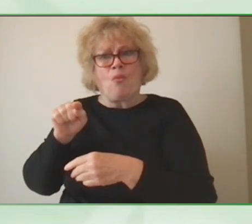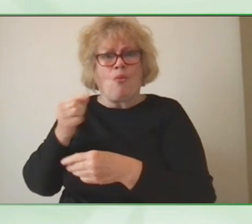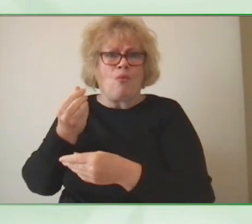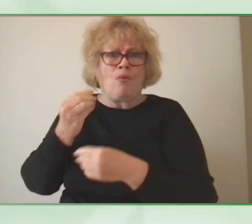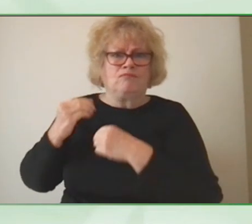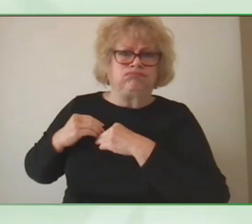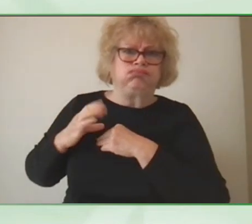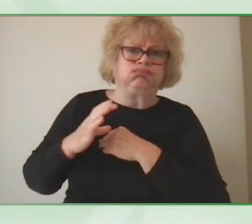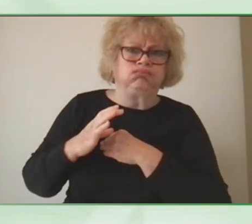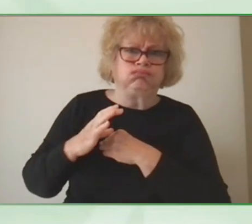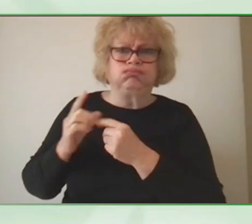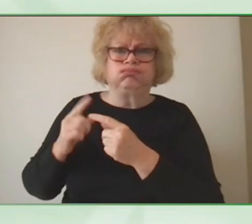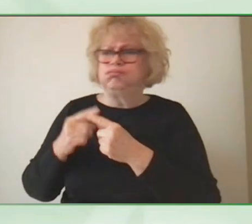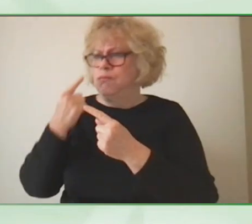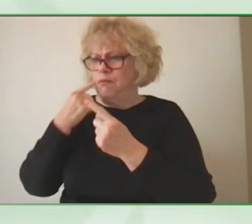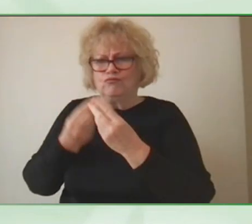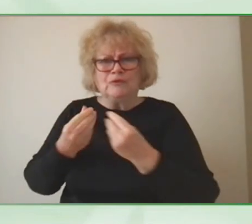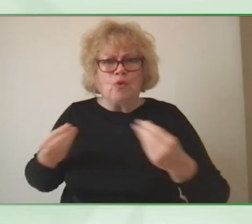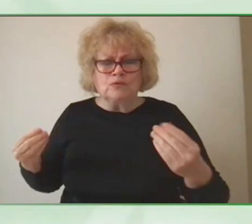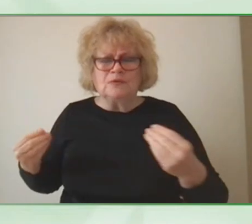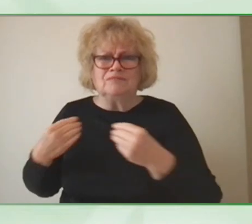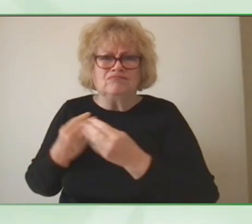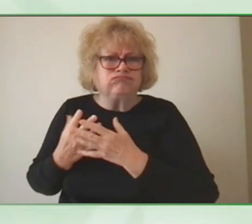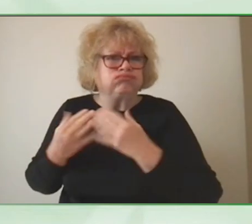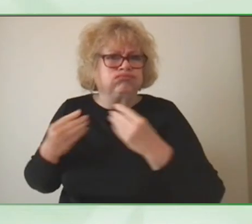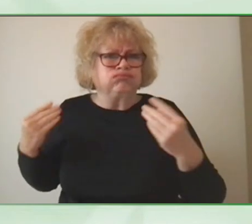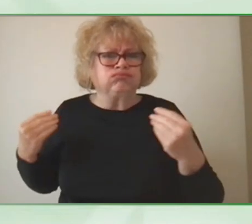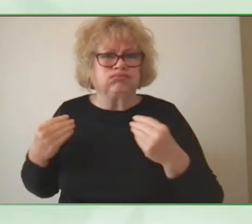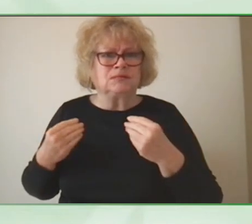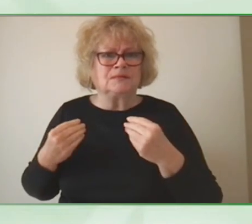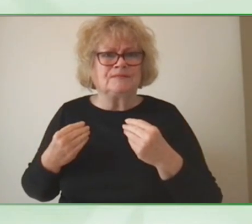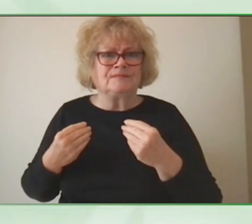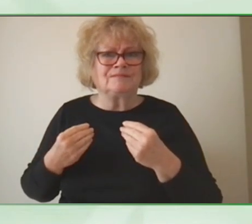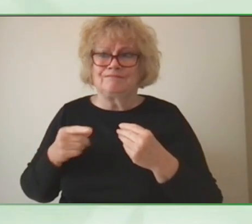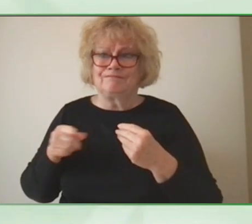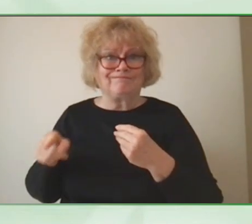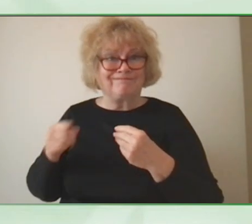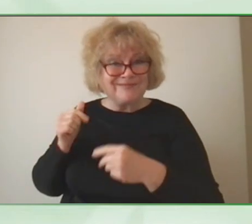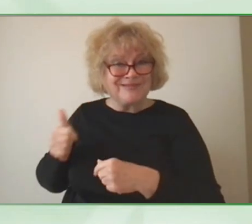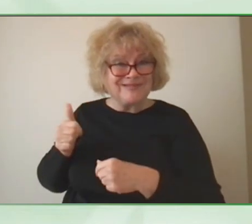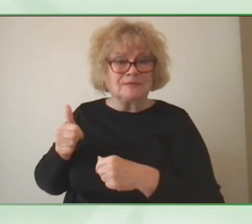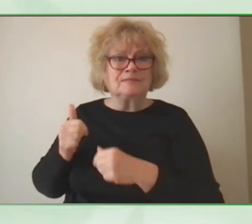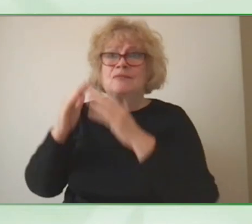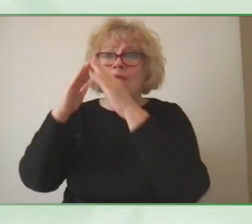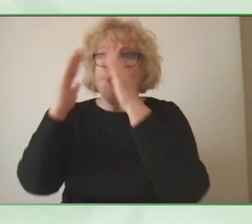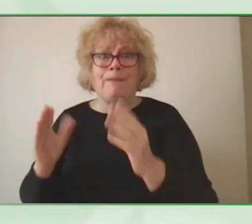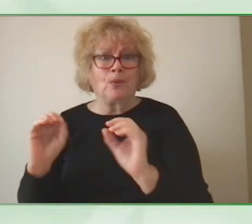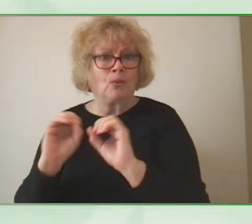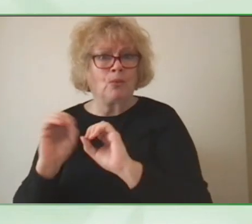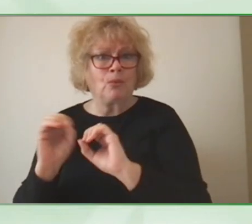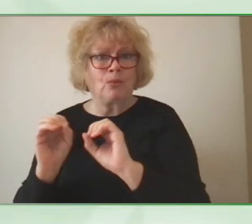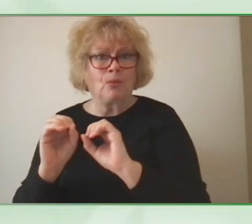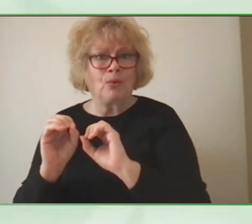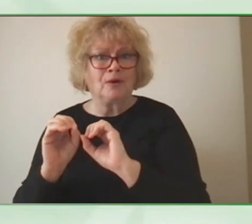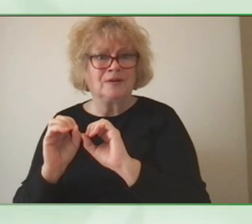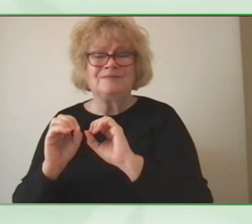resources, she had no home. The school that her child was attending was no longer